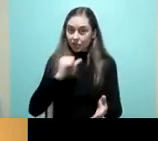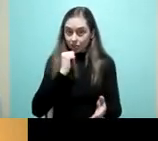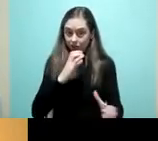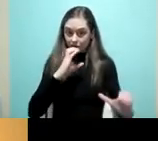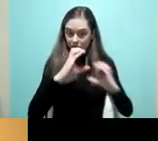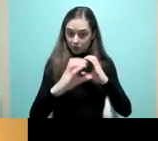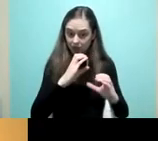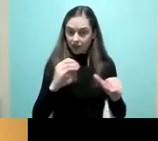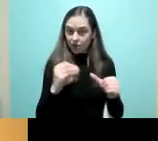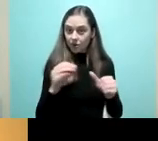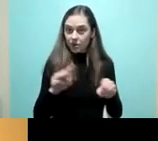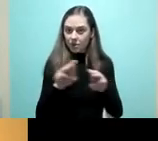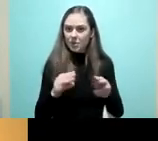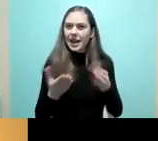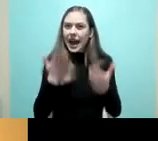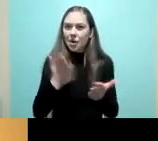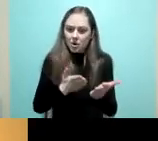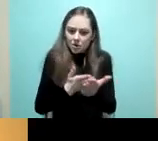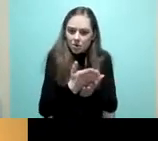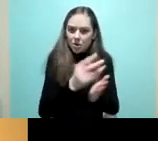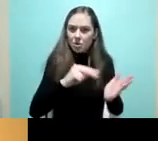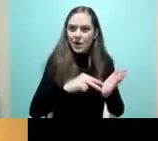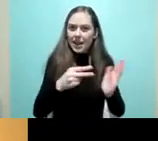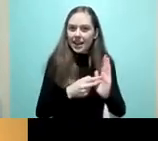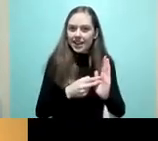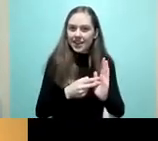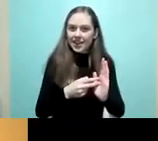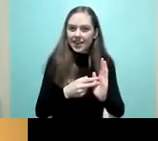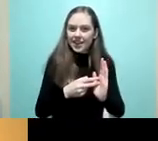how are we supposed to work through this plan? How is people supposed to know?